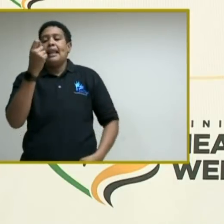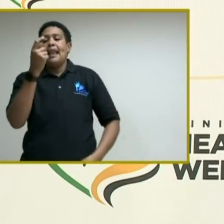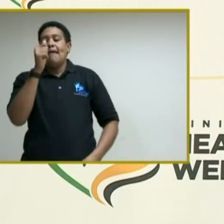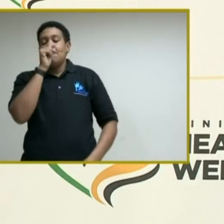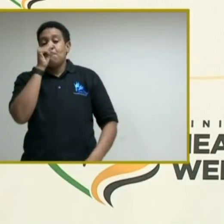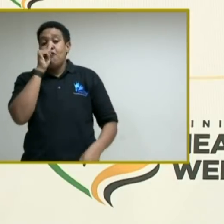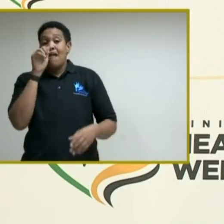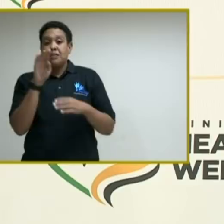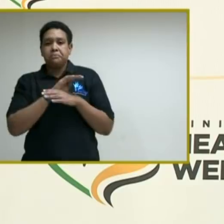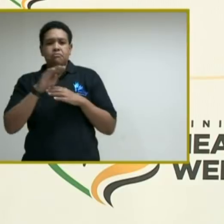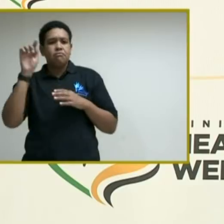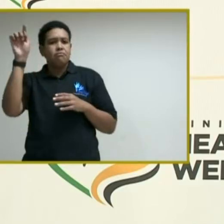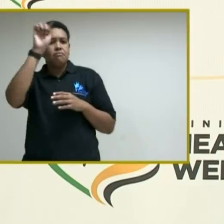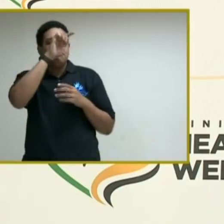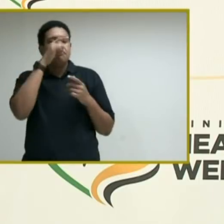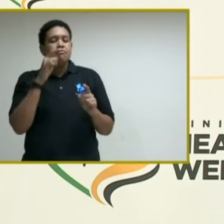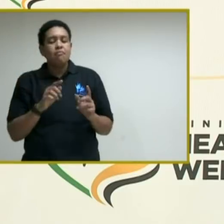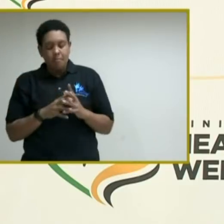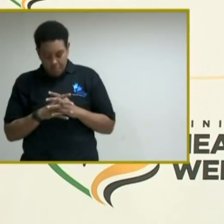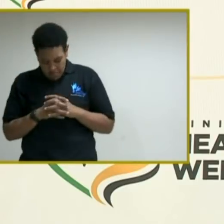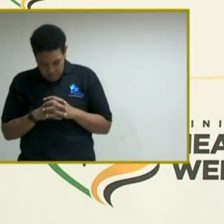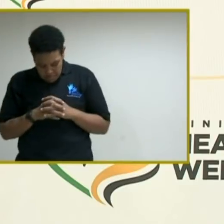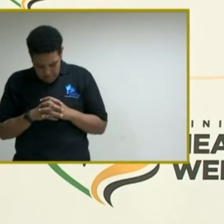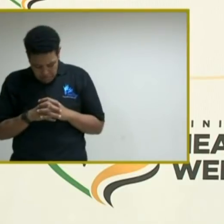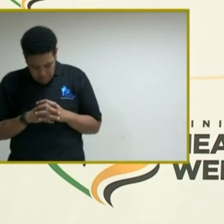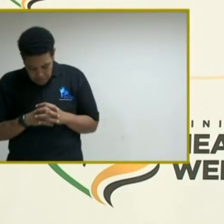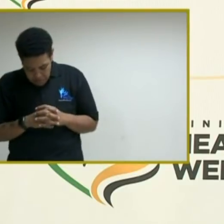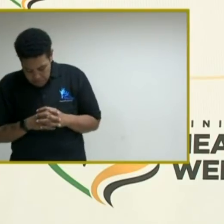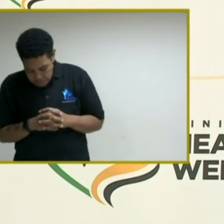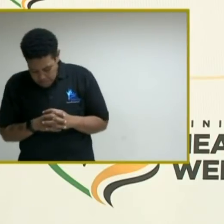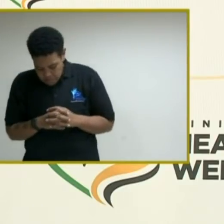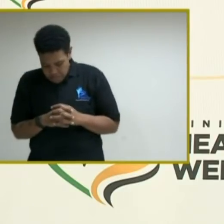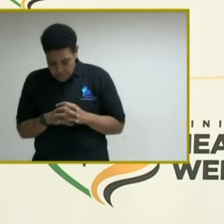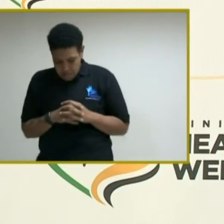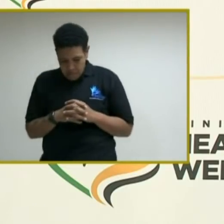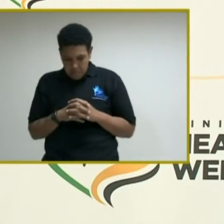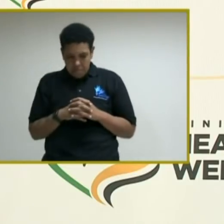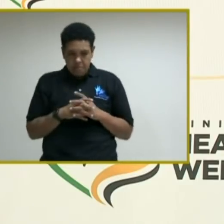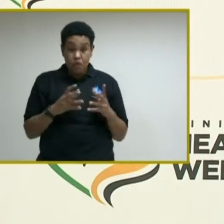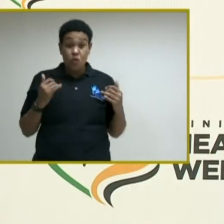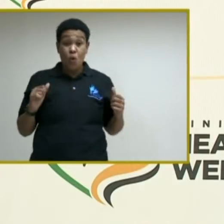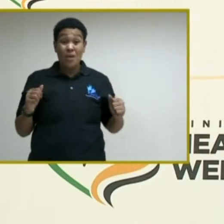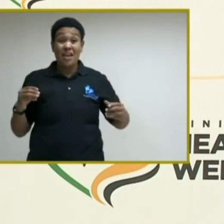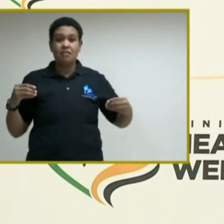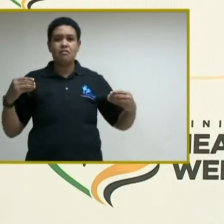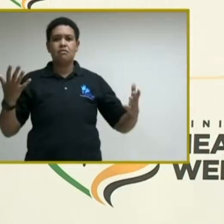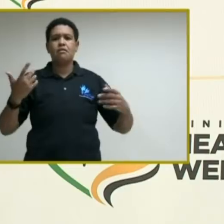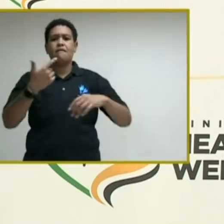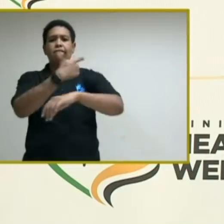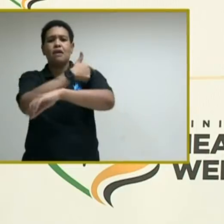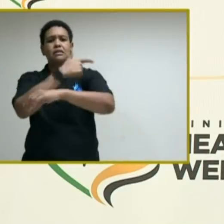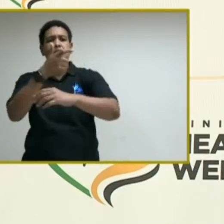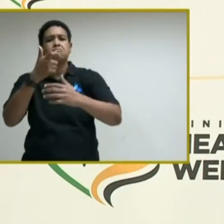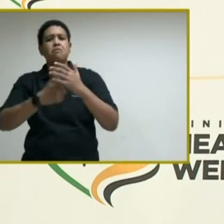private entities that are now able to administer vaccines at no cost to